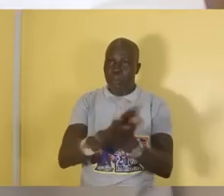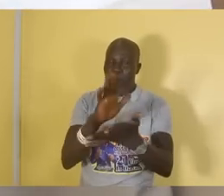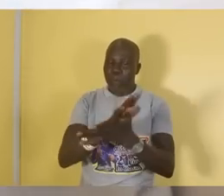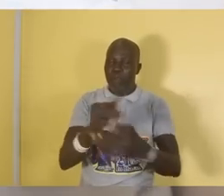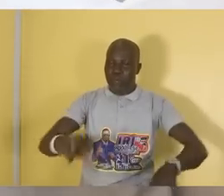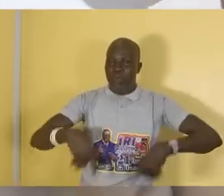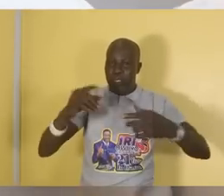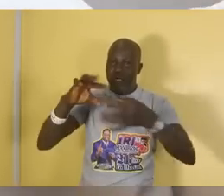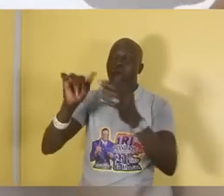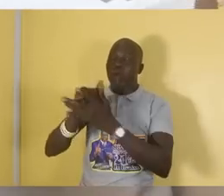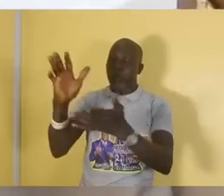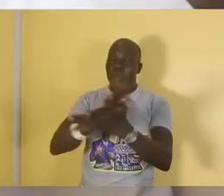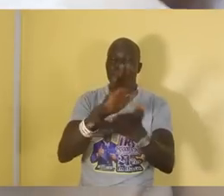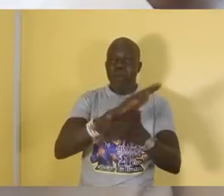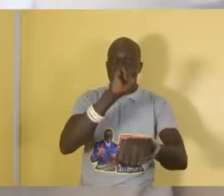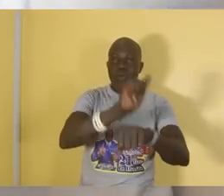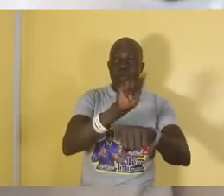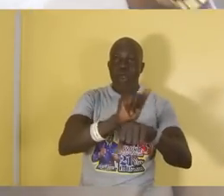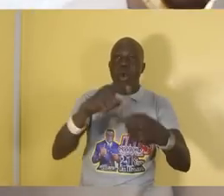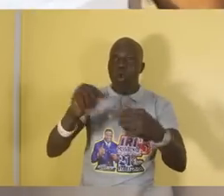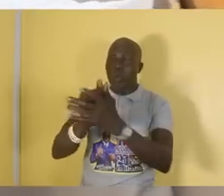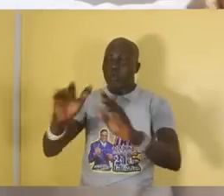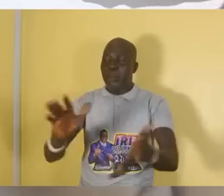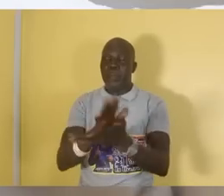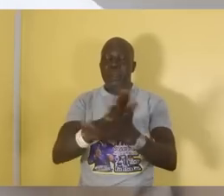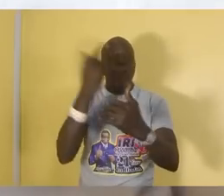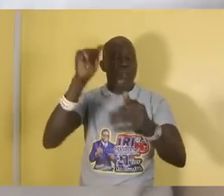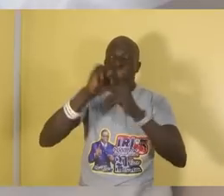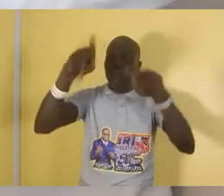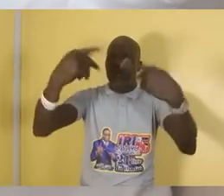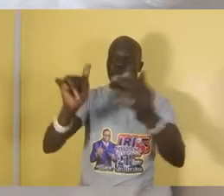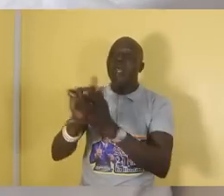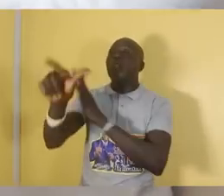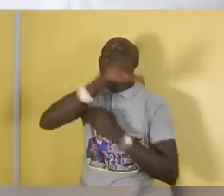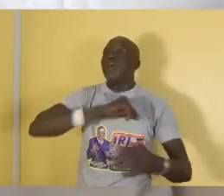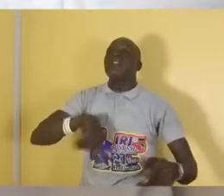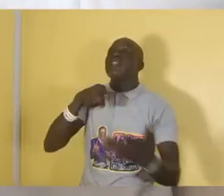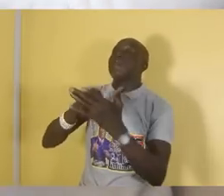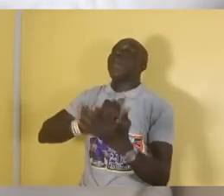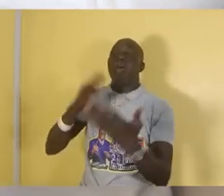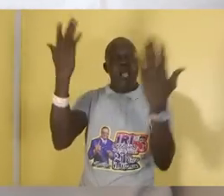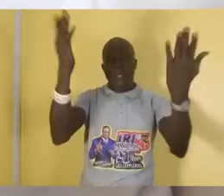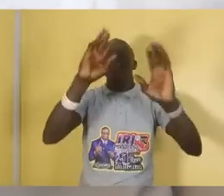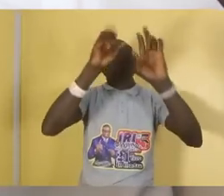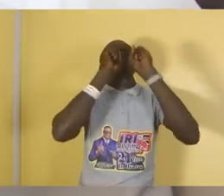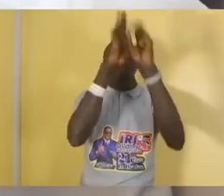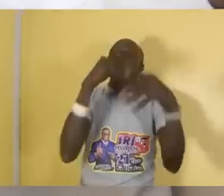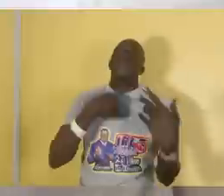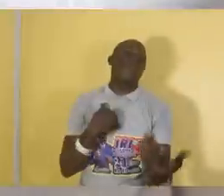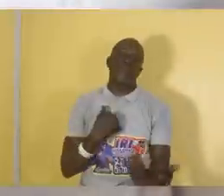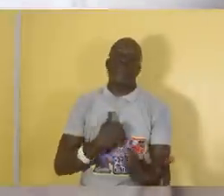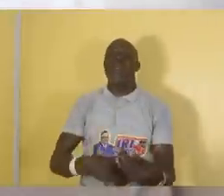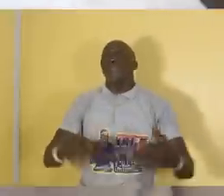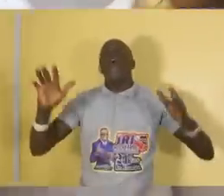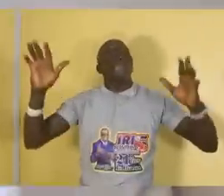Bimba. Abo Fegba Wegba. Abo Fegba Wegba. You want to take promotion. I never want me. Hey. God is my hand. You're dead for me. Release to me.